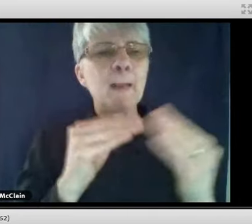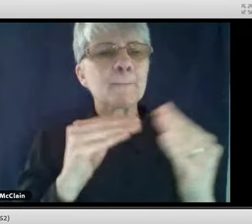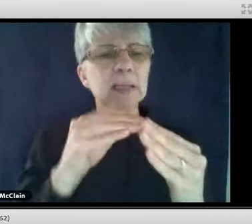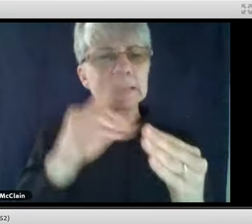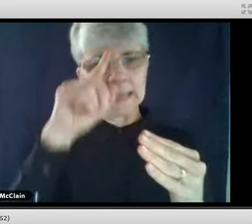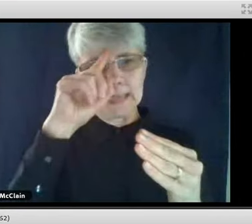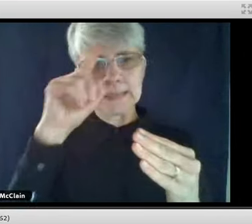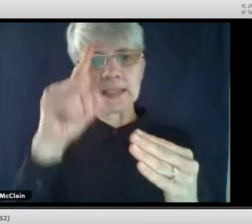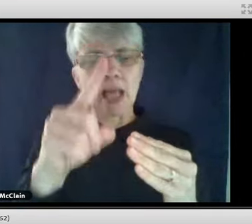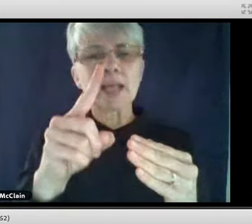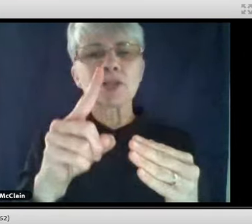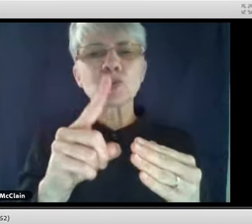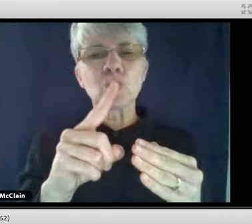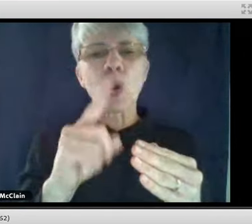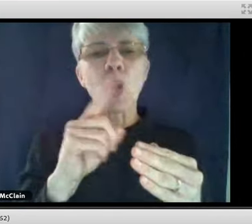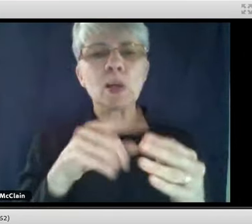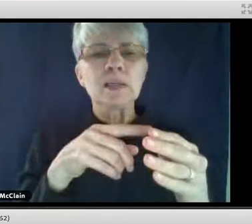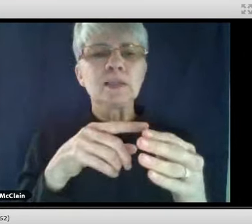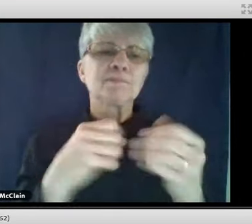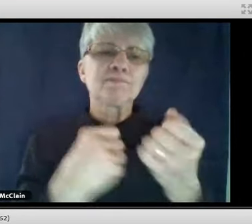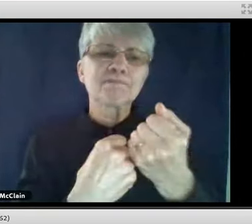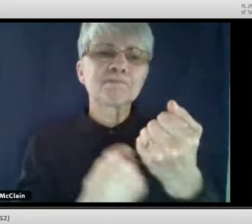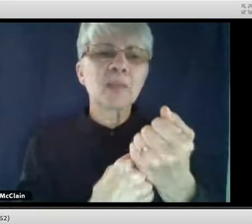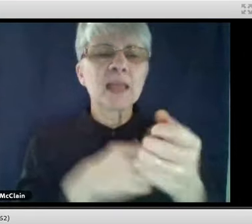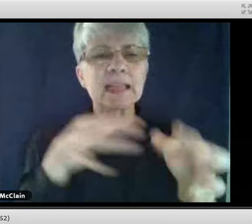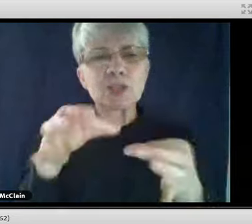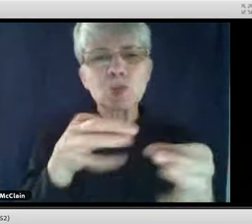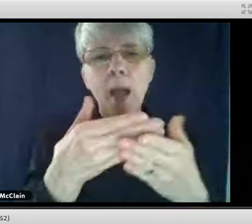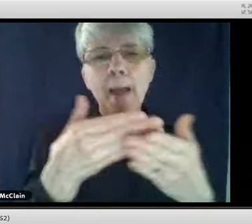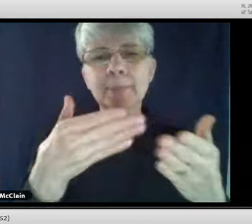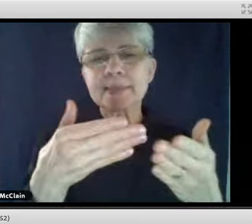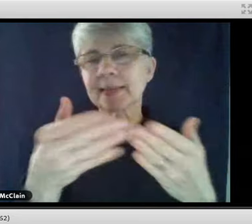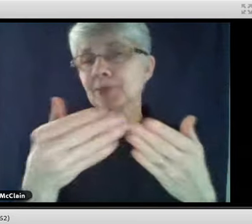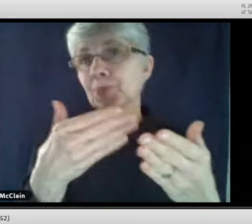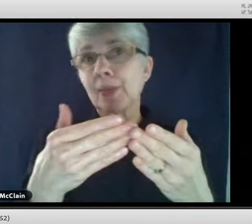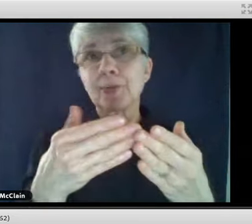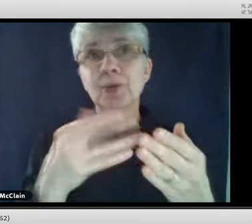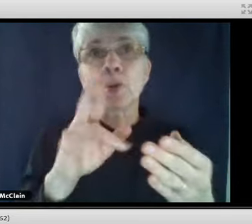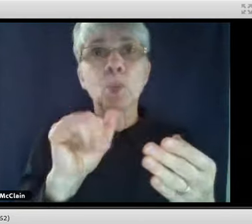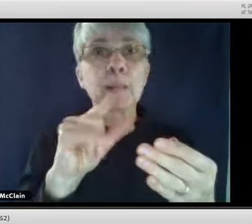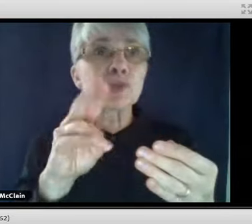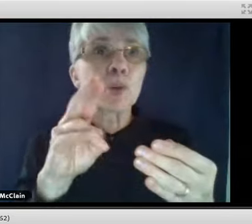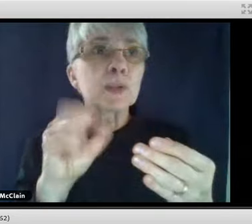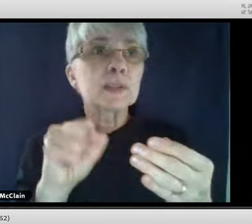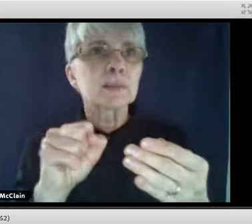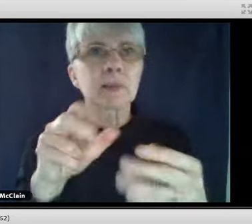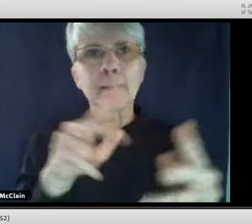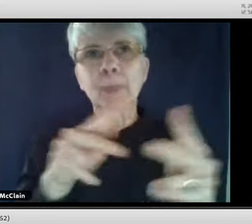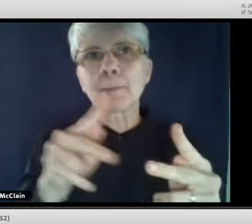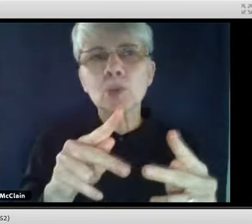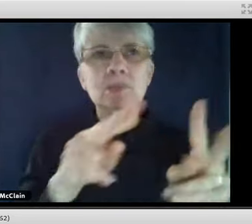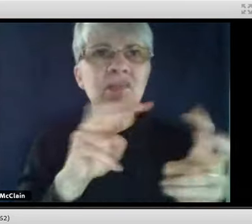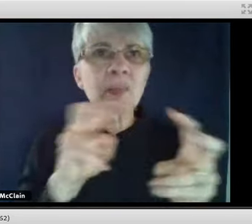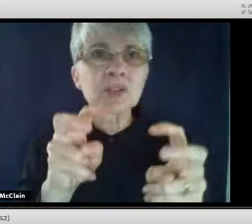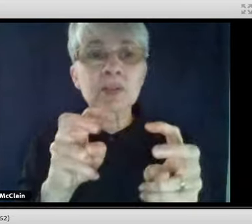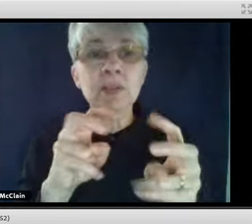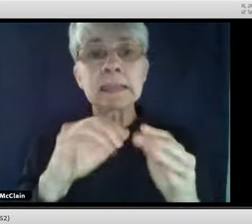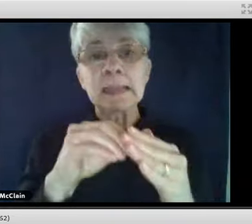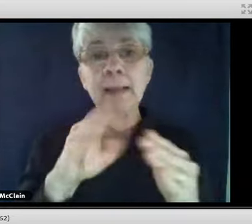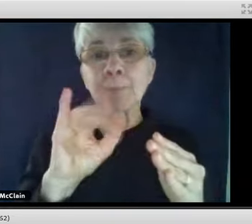intellectual framework that describes things, whether that's resources, people, subjects, in the